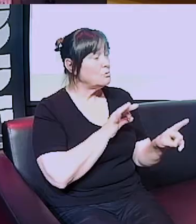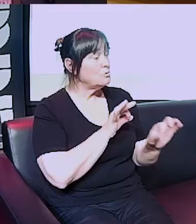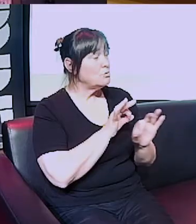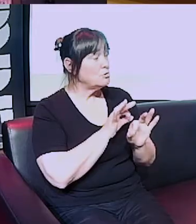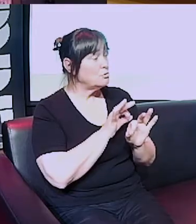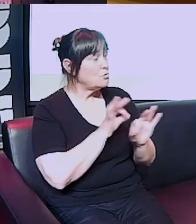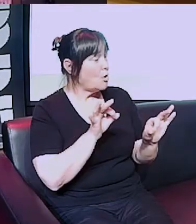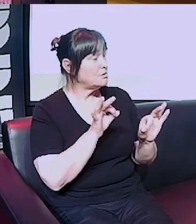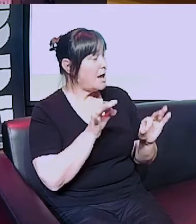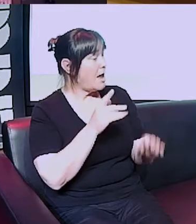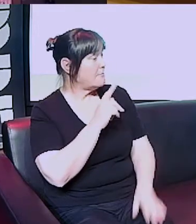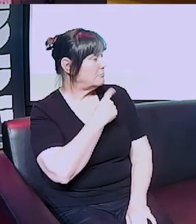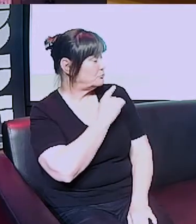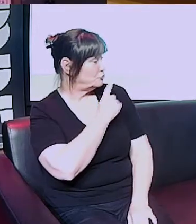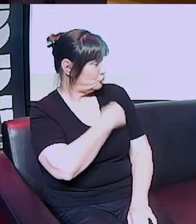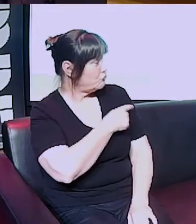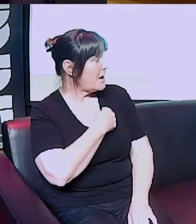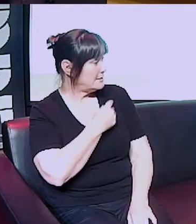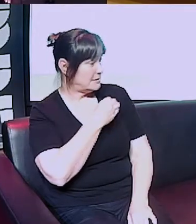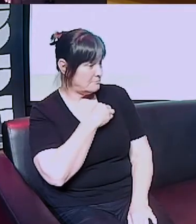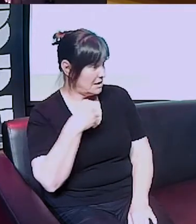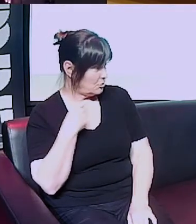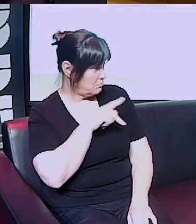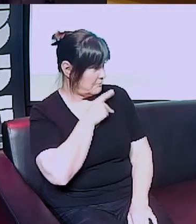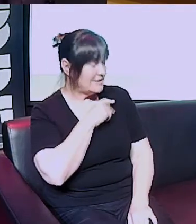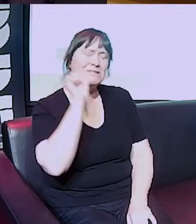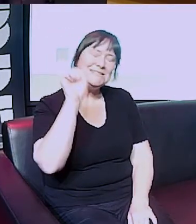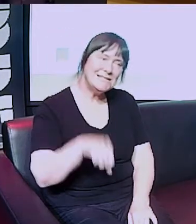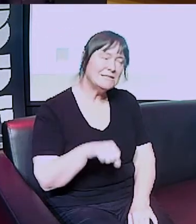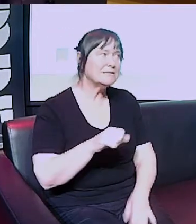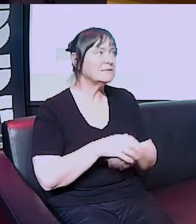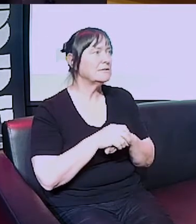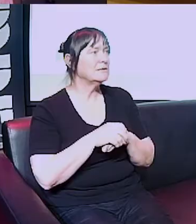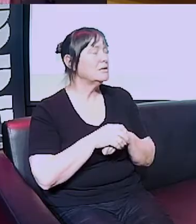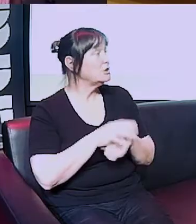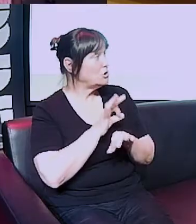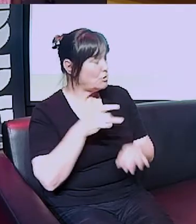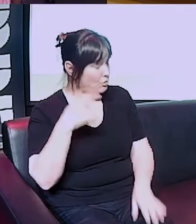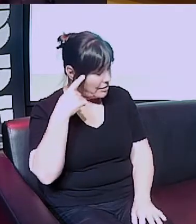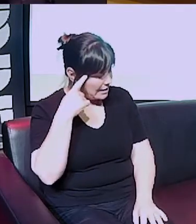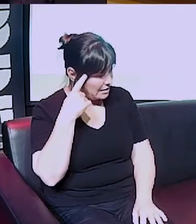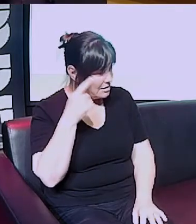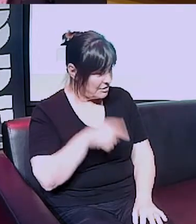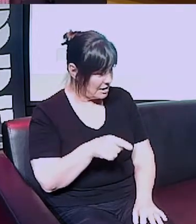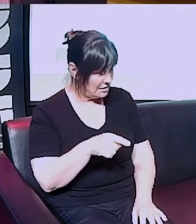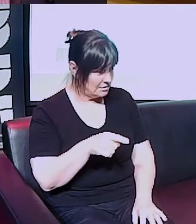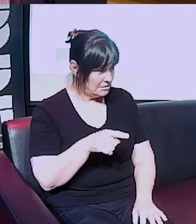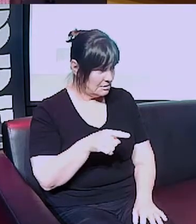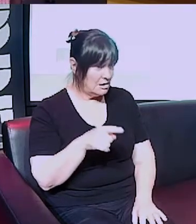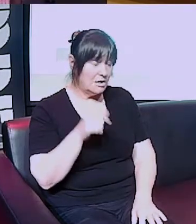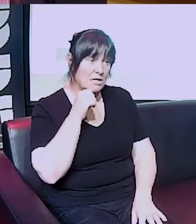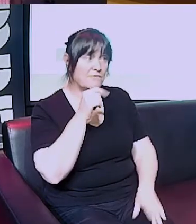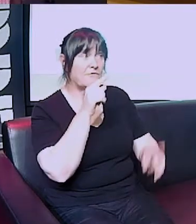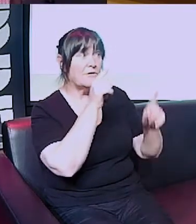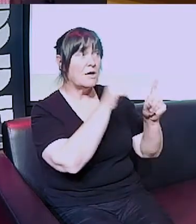medical profession? I do. Or the medical institution Yes, I in New Zealand? absolutely do. And So there do is you a not think lot. there is a gateway there from drugs coming